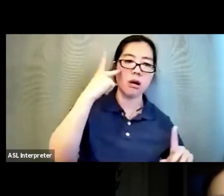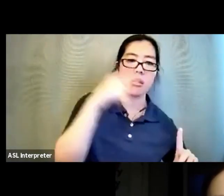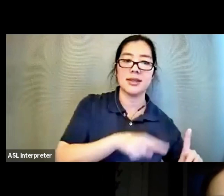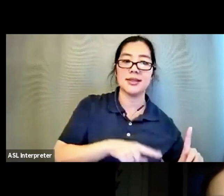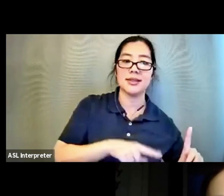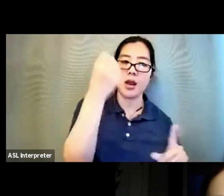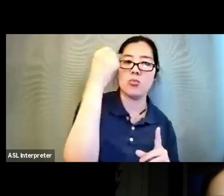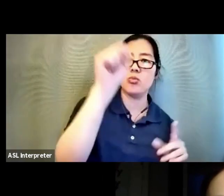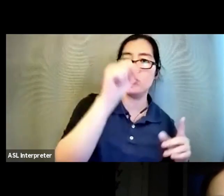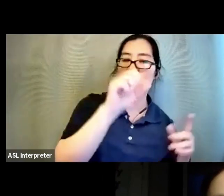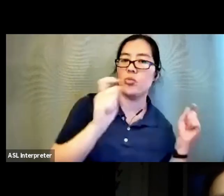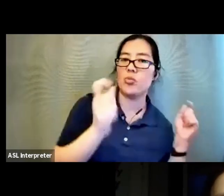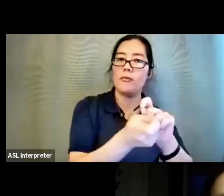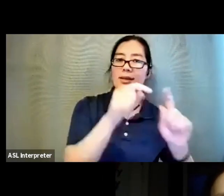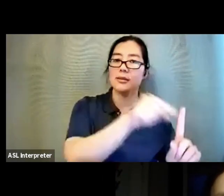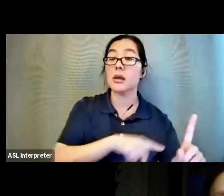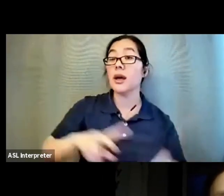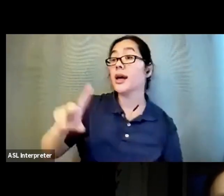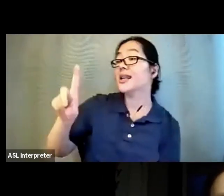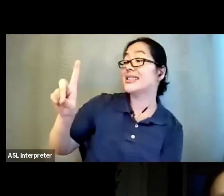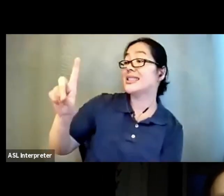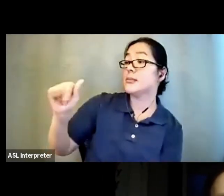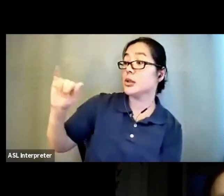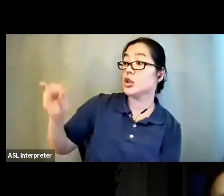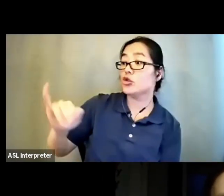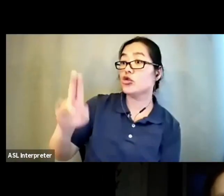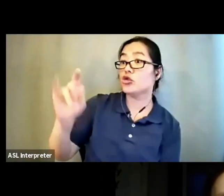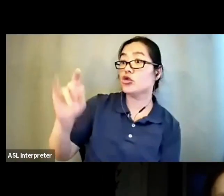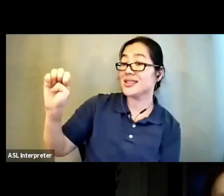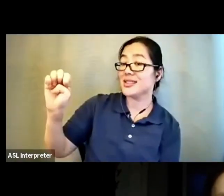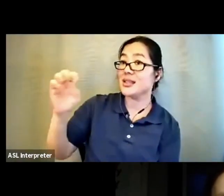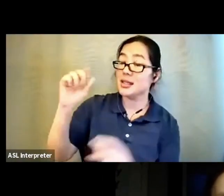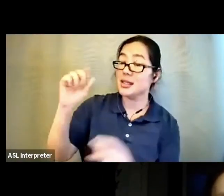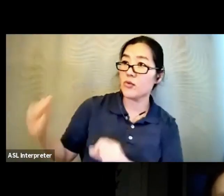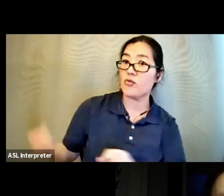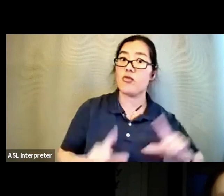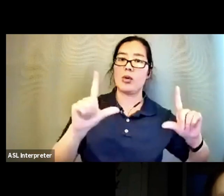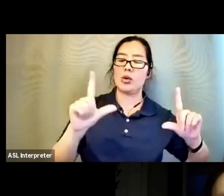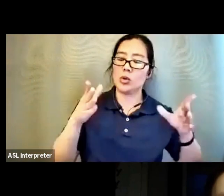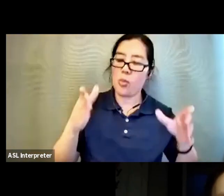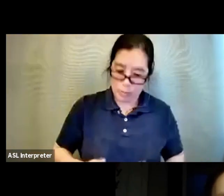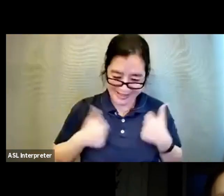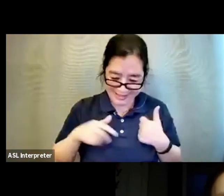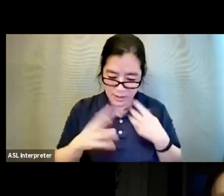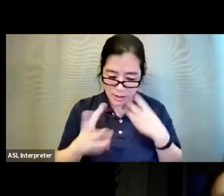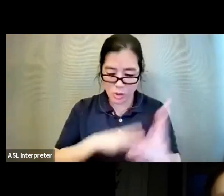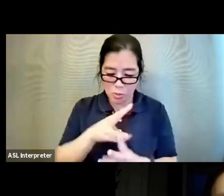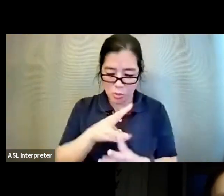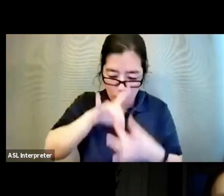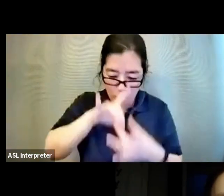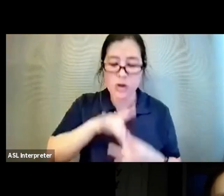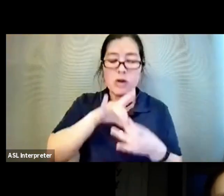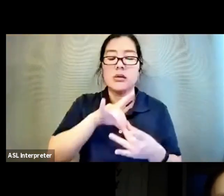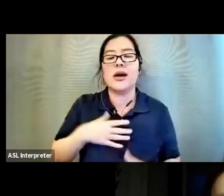movement, as a political framework, as a way of being in the world. It is my blessing and honor to be in conversation with my friend